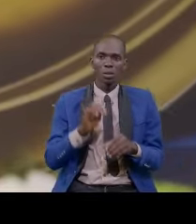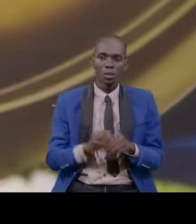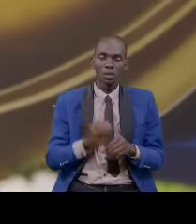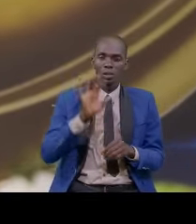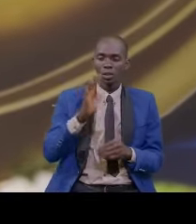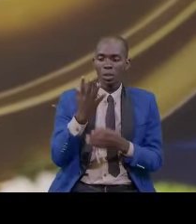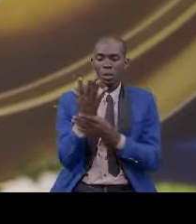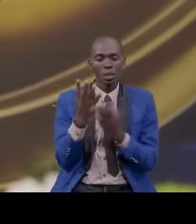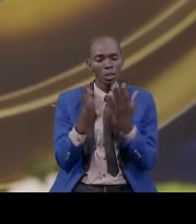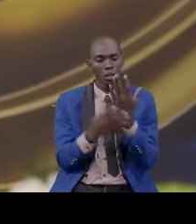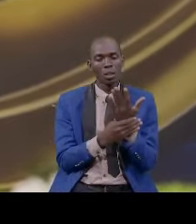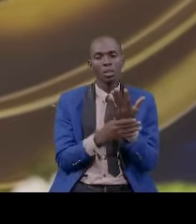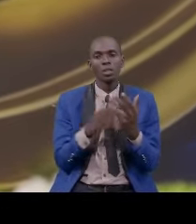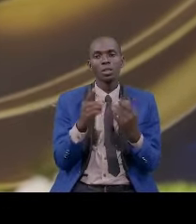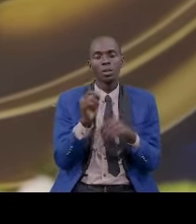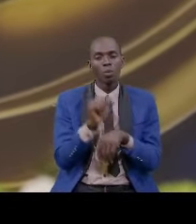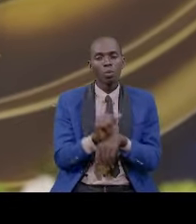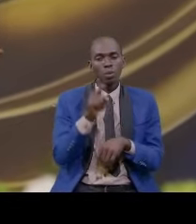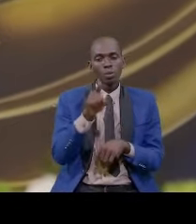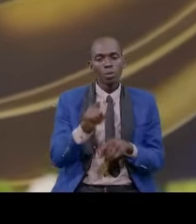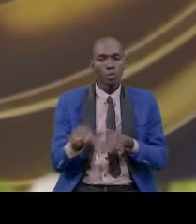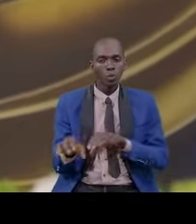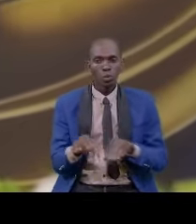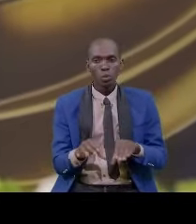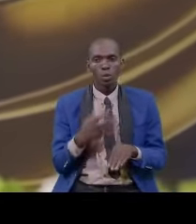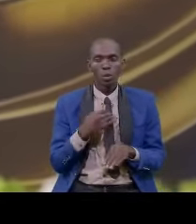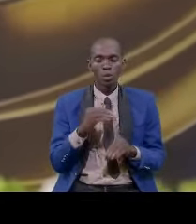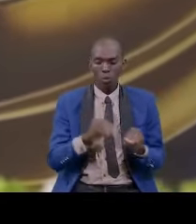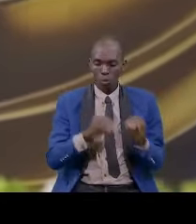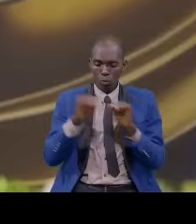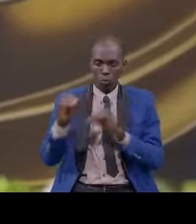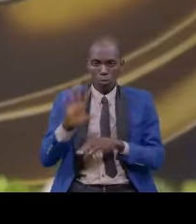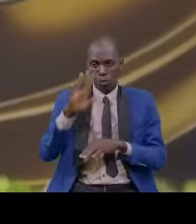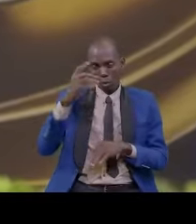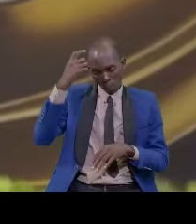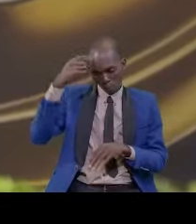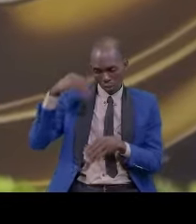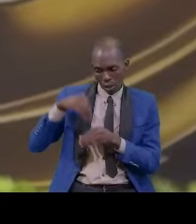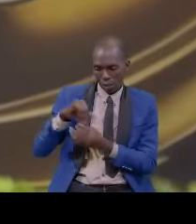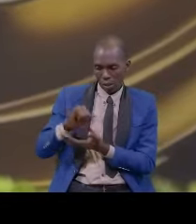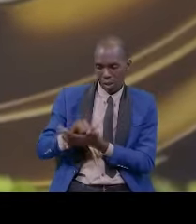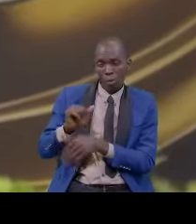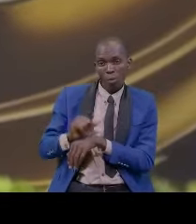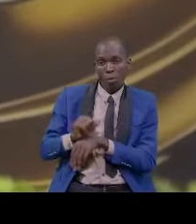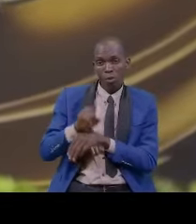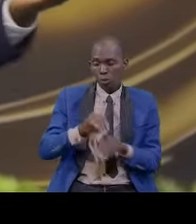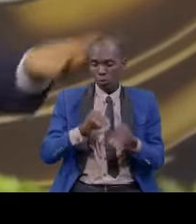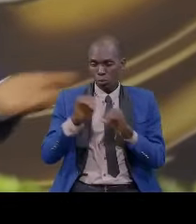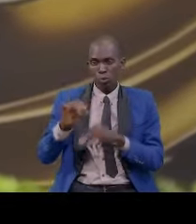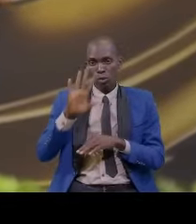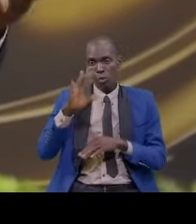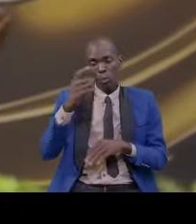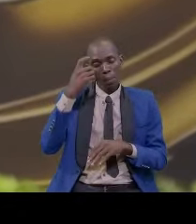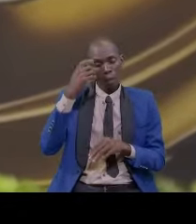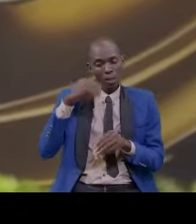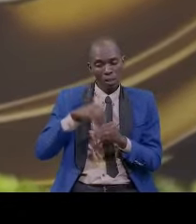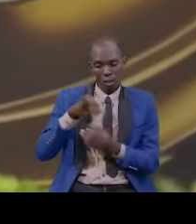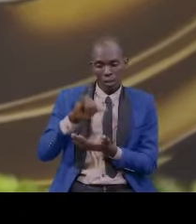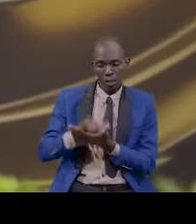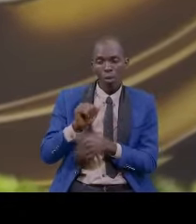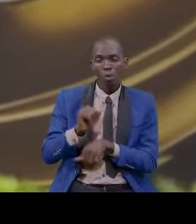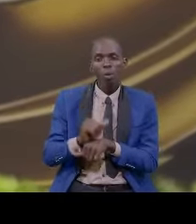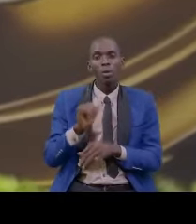to Cameroon, he has been to many parts of Africa, right? And even other places, other continents, he has been there. And